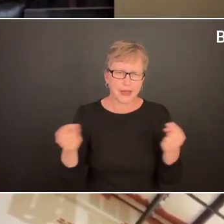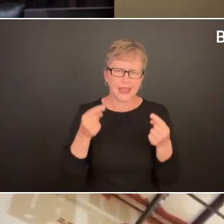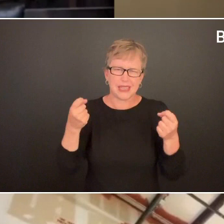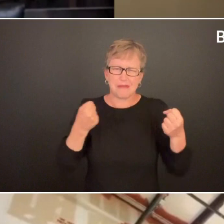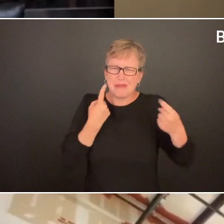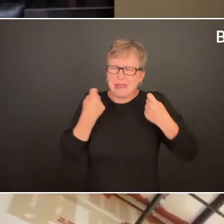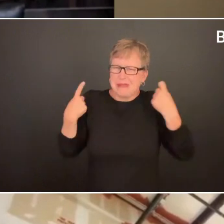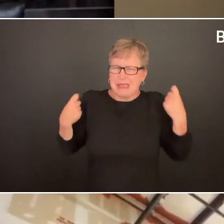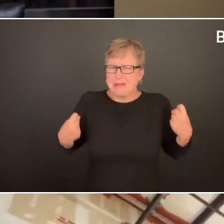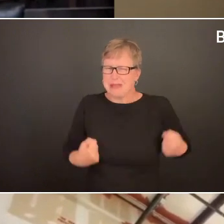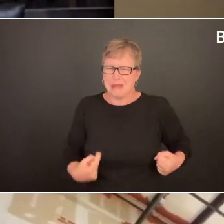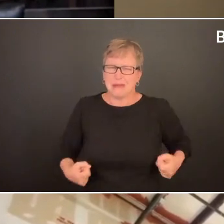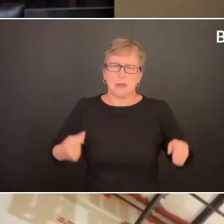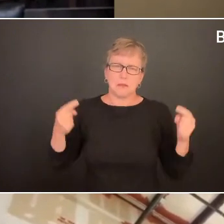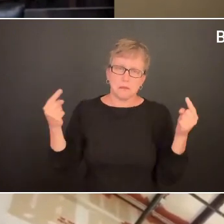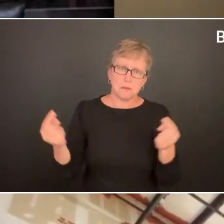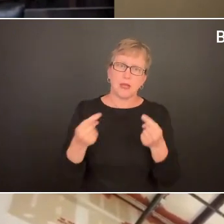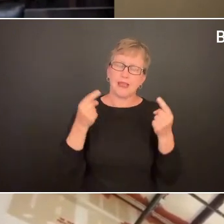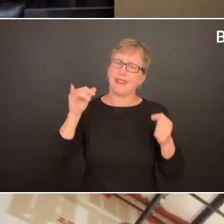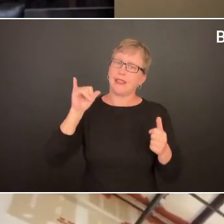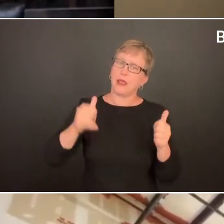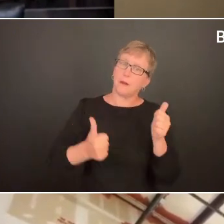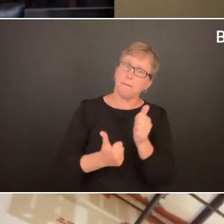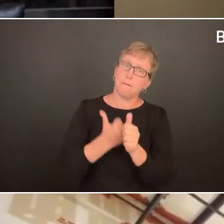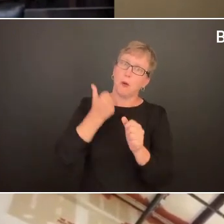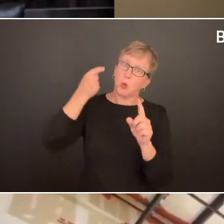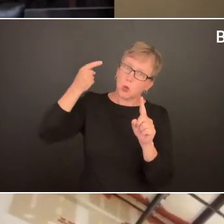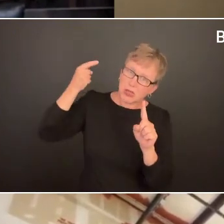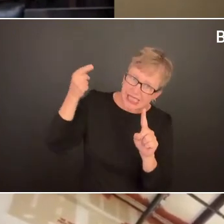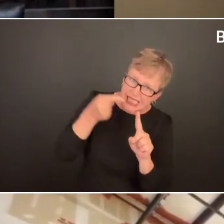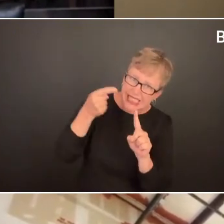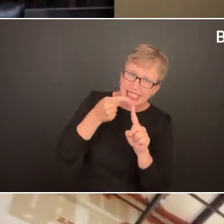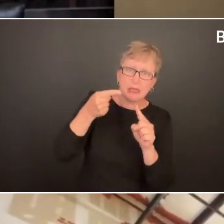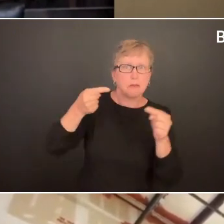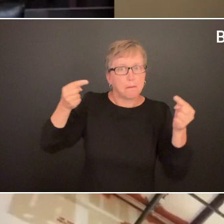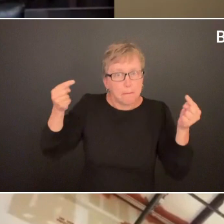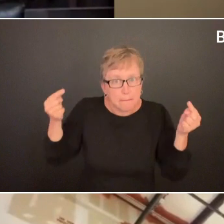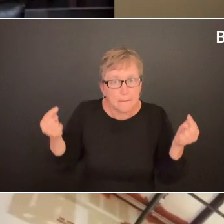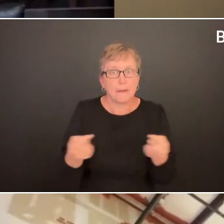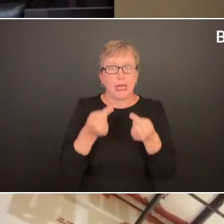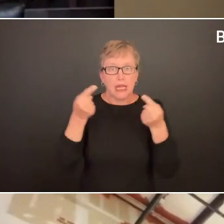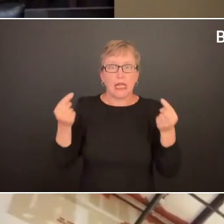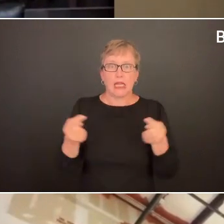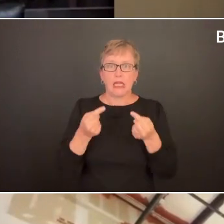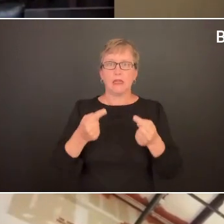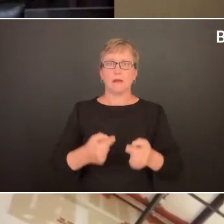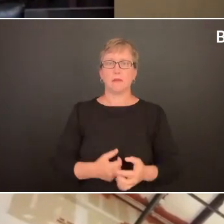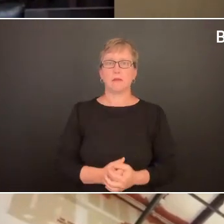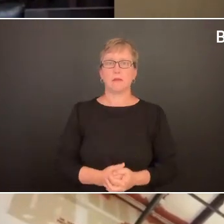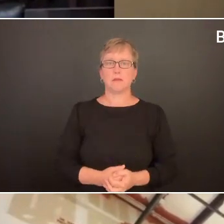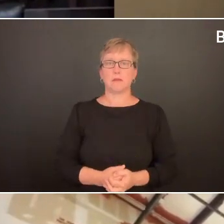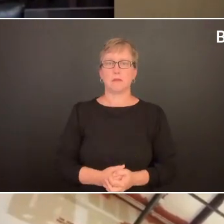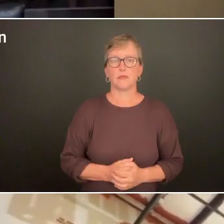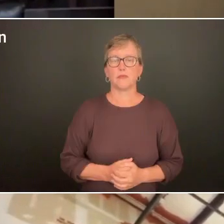that's the main issue. is the pain.